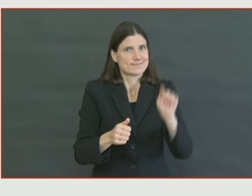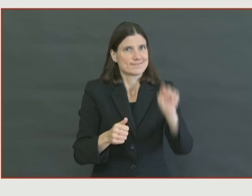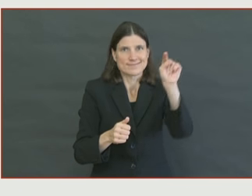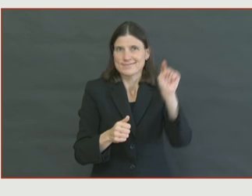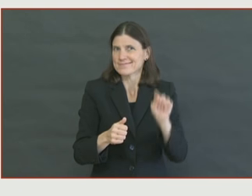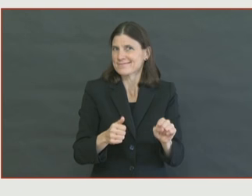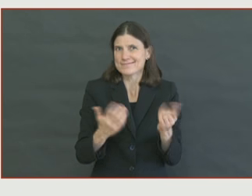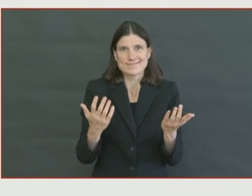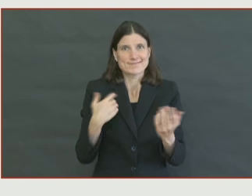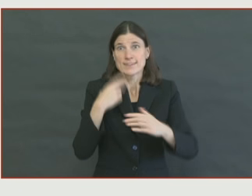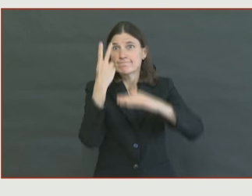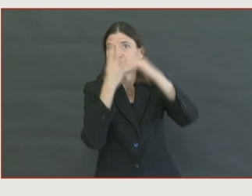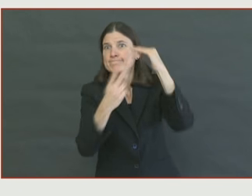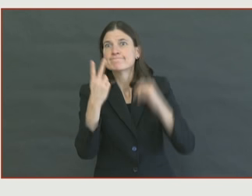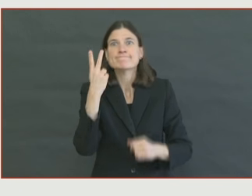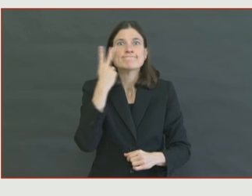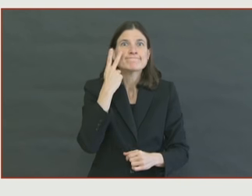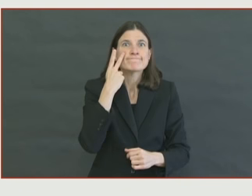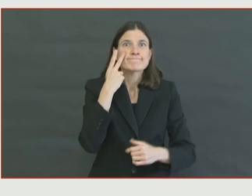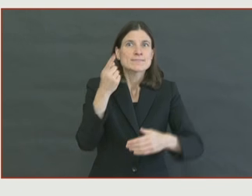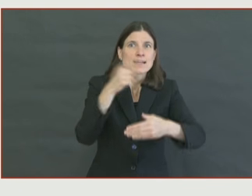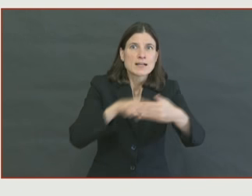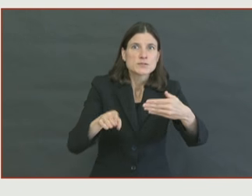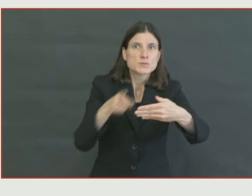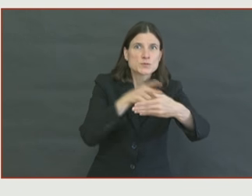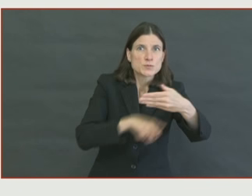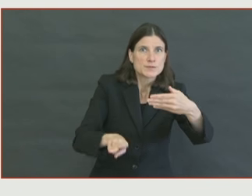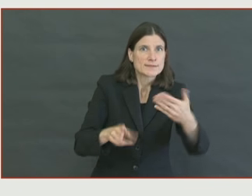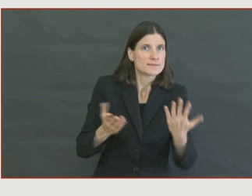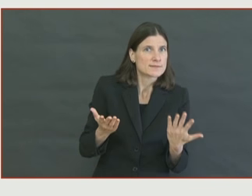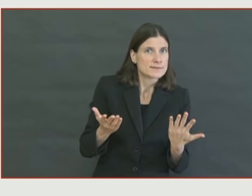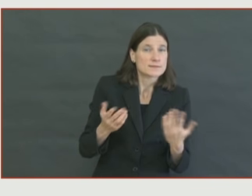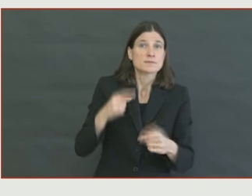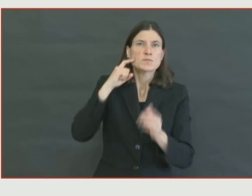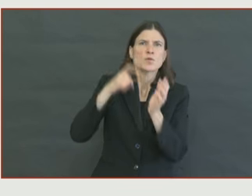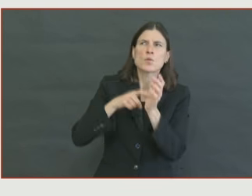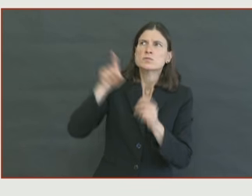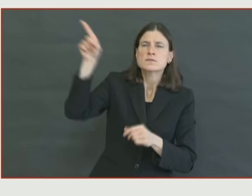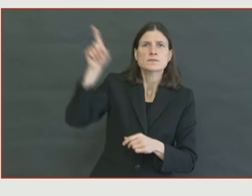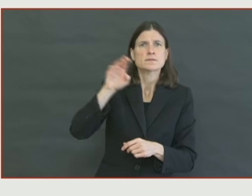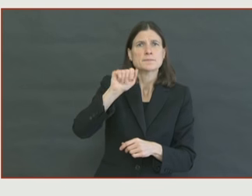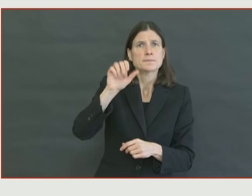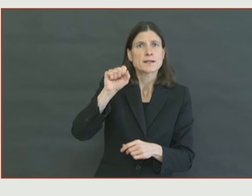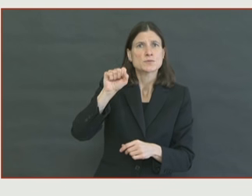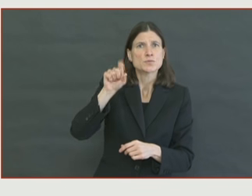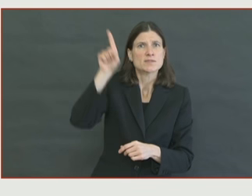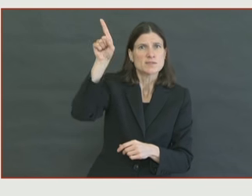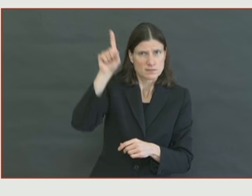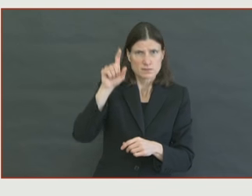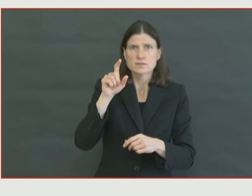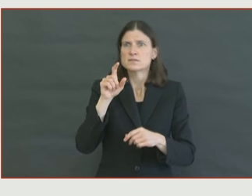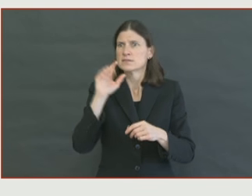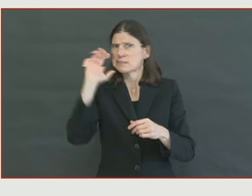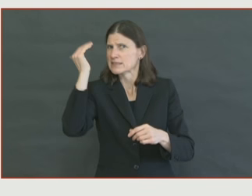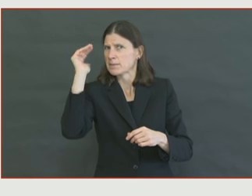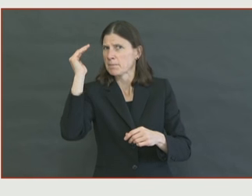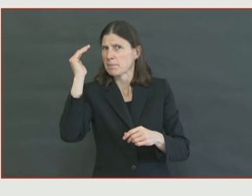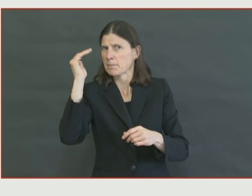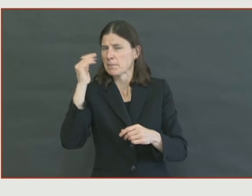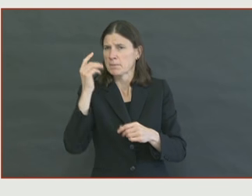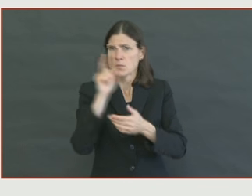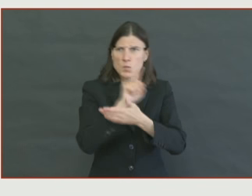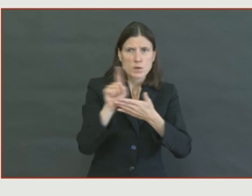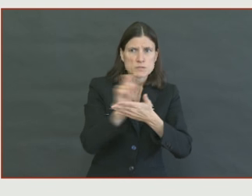Boston, they're ahead of us in this. They hit their peak before we did, and they're a couple weeks ahead of us.